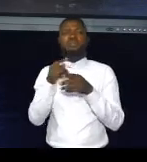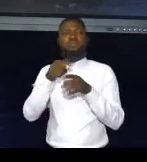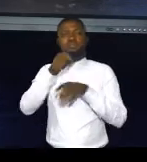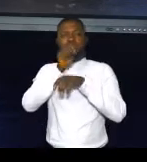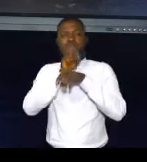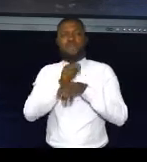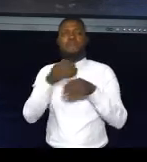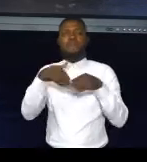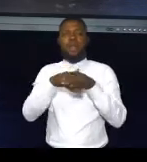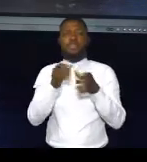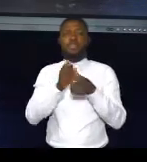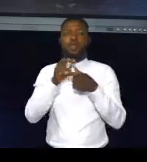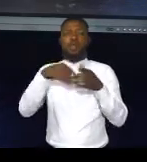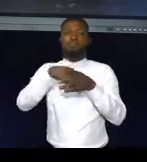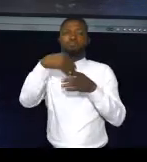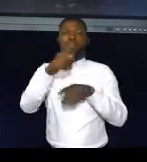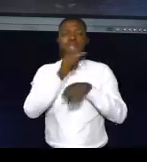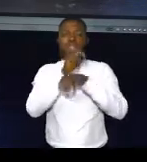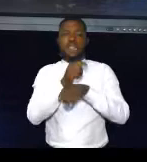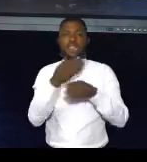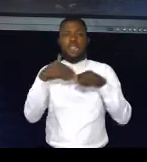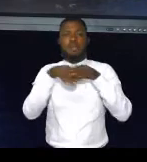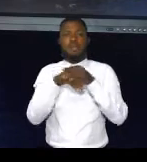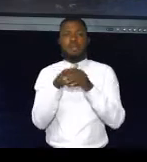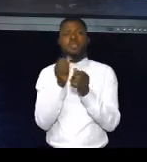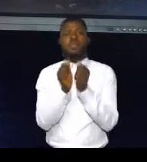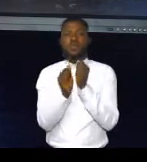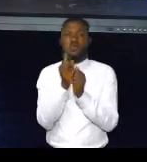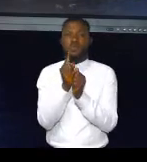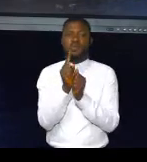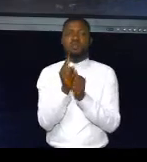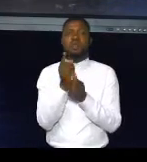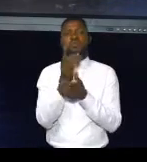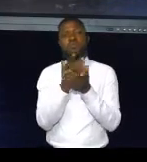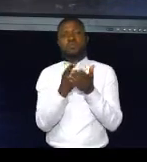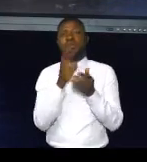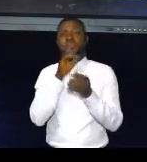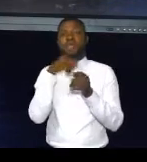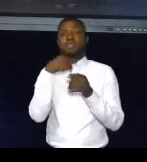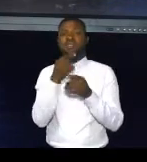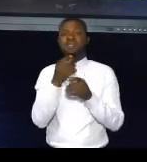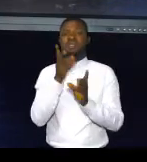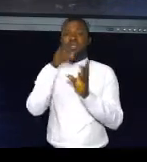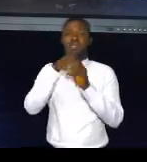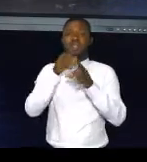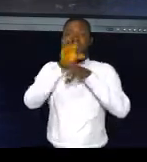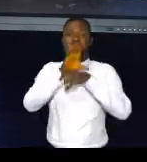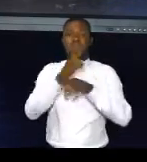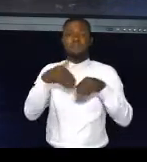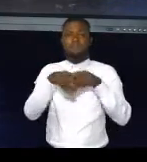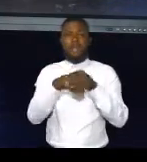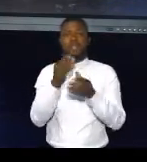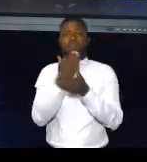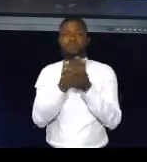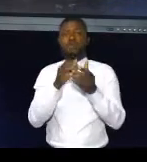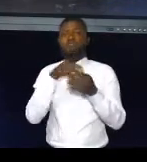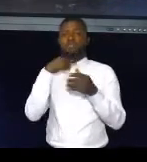or intra-ethnic marriage? Which one will you prefer? Well, some are saying inter-ethnic marriage,